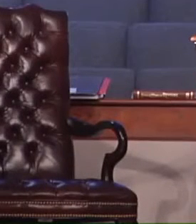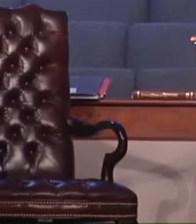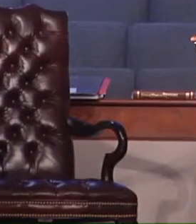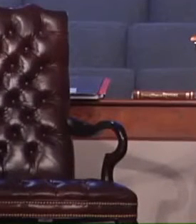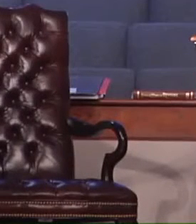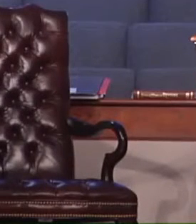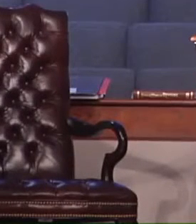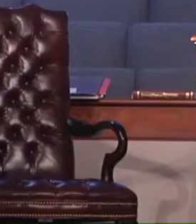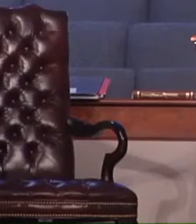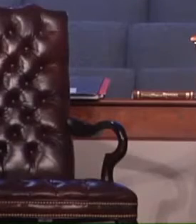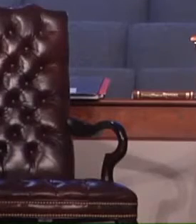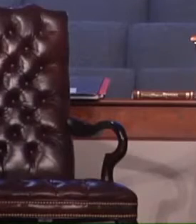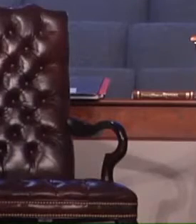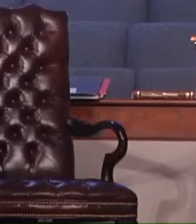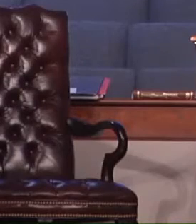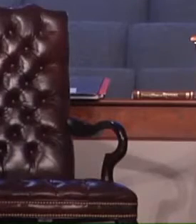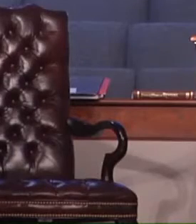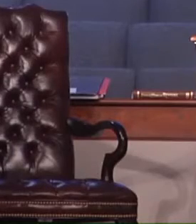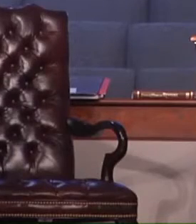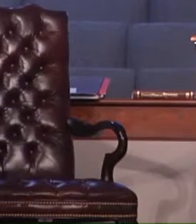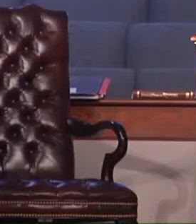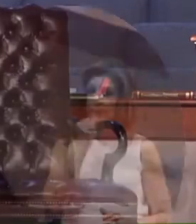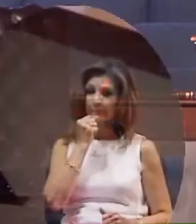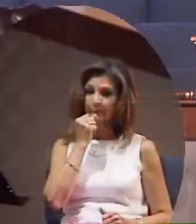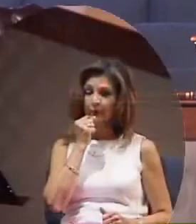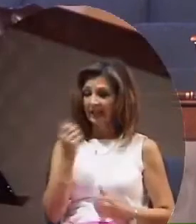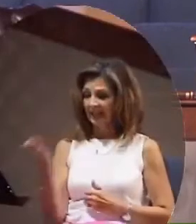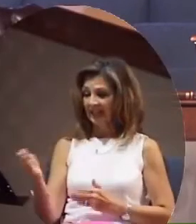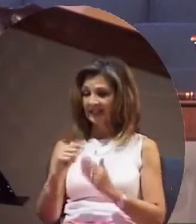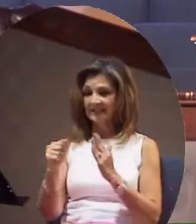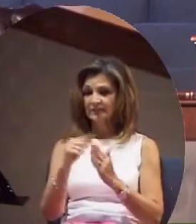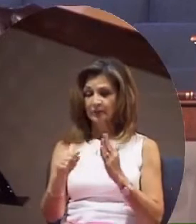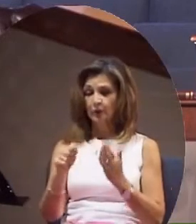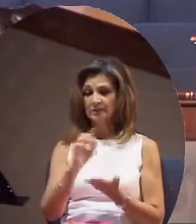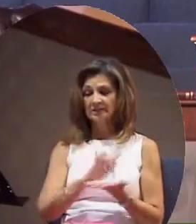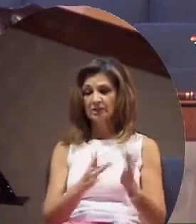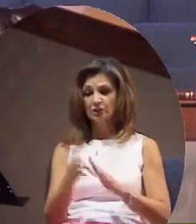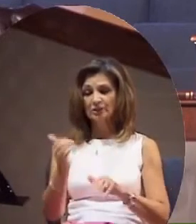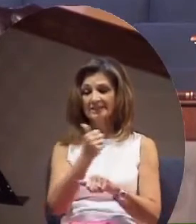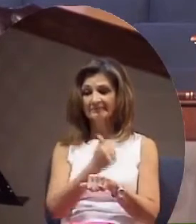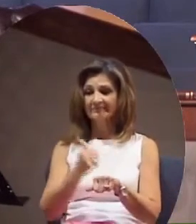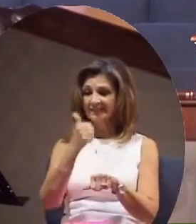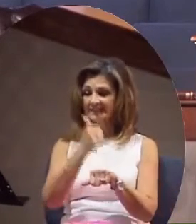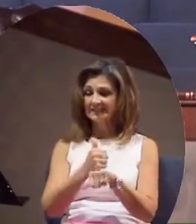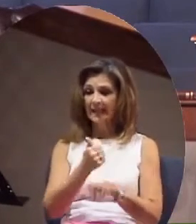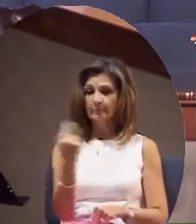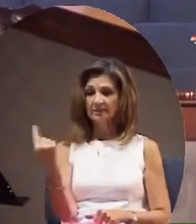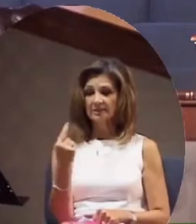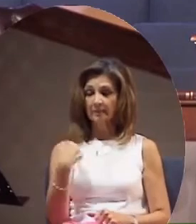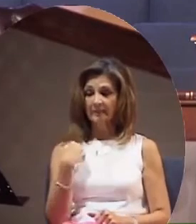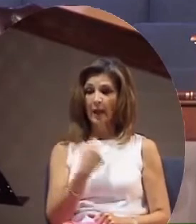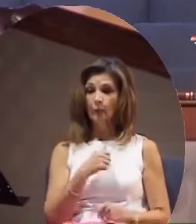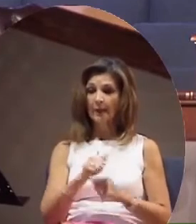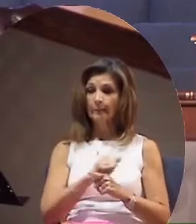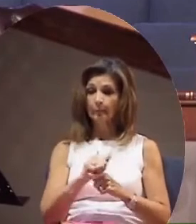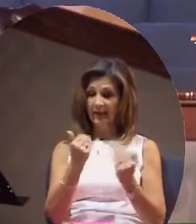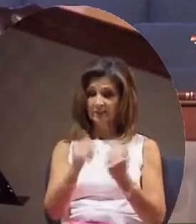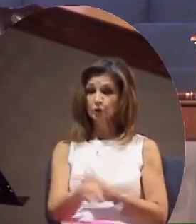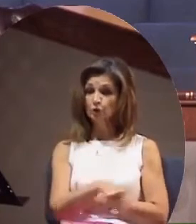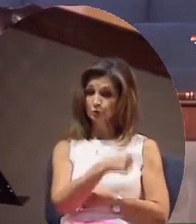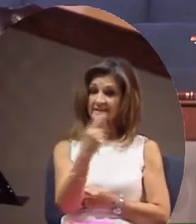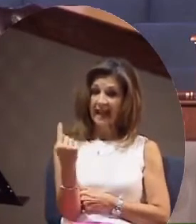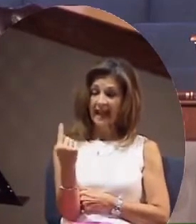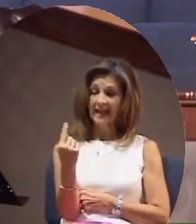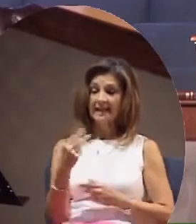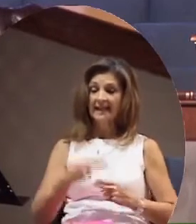the Lord's Supper. In these verses, Jesus institutes something that we still practice today, thank the Lord,